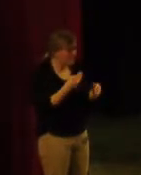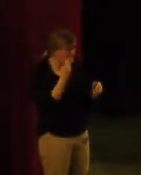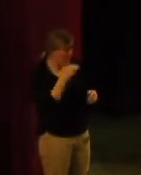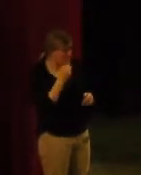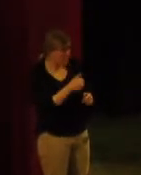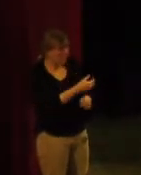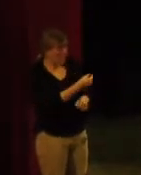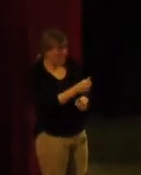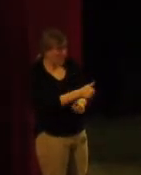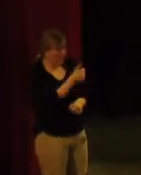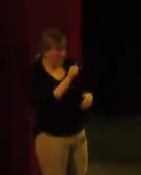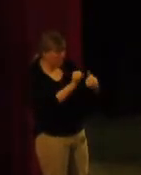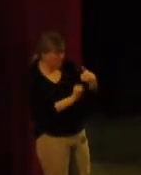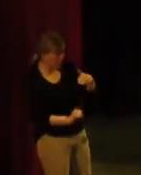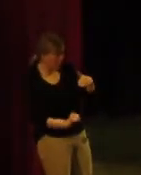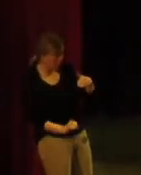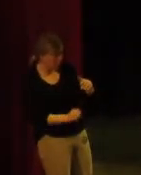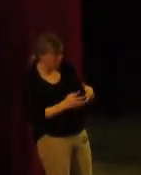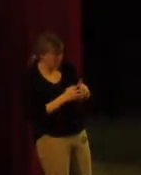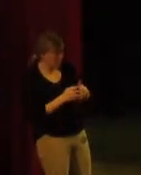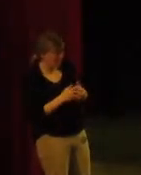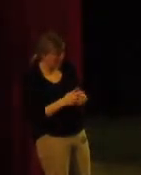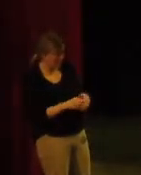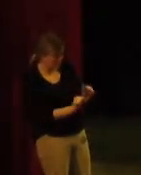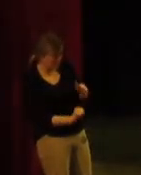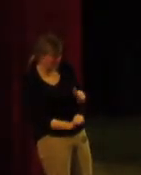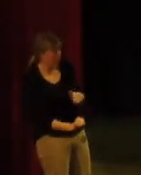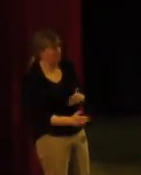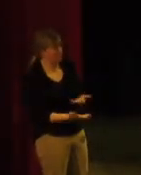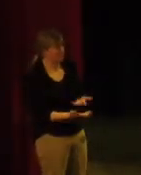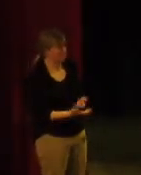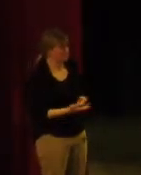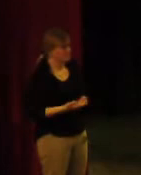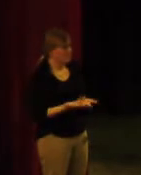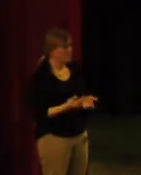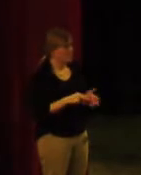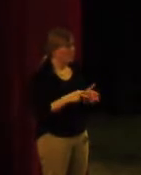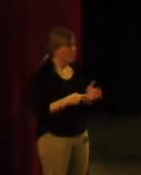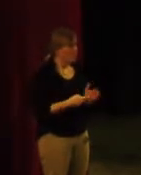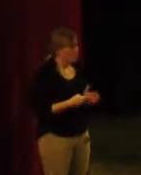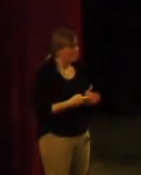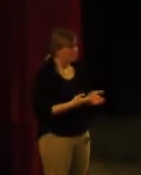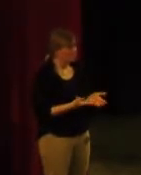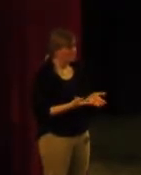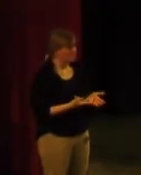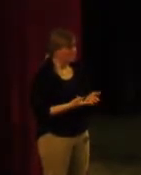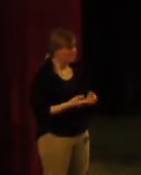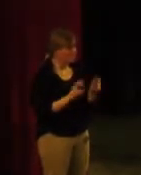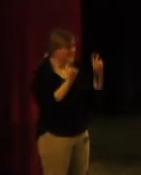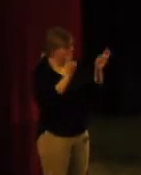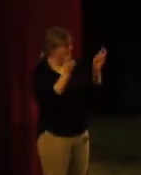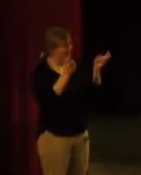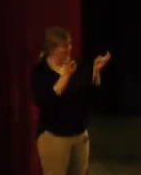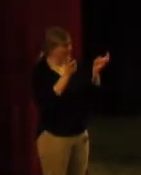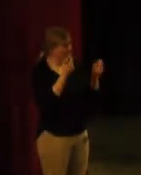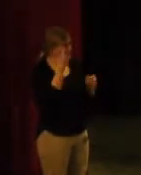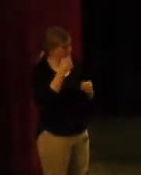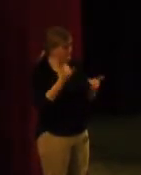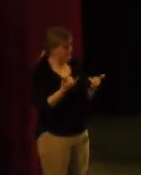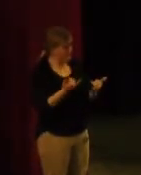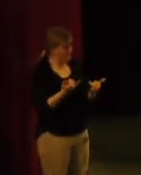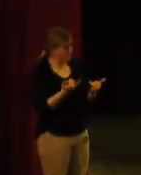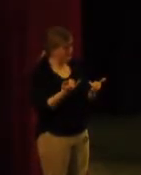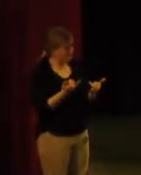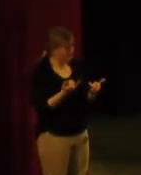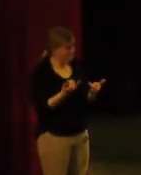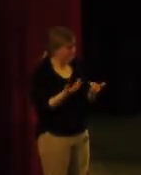south in Central America and even further in South America. So that's going to be the topic of our talk today. So a little